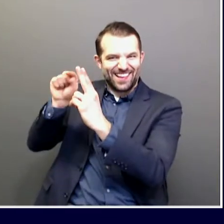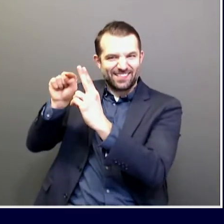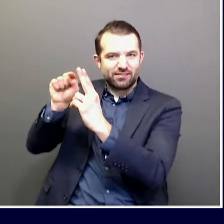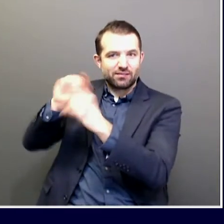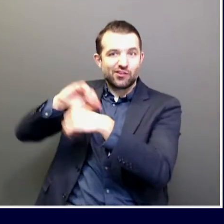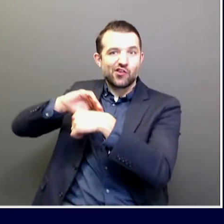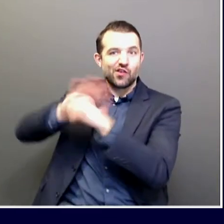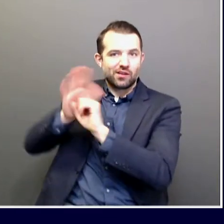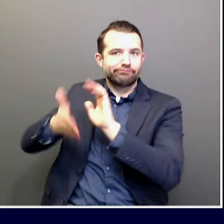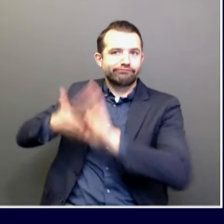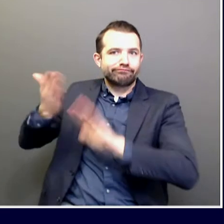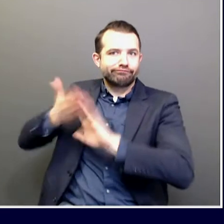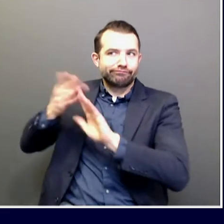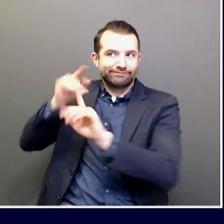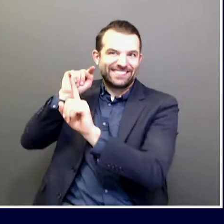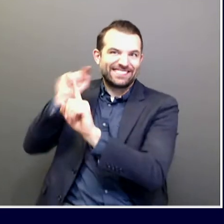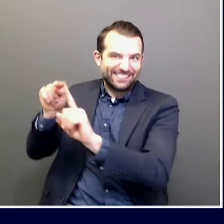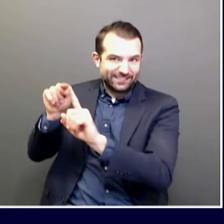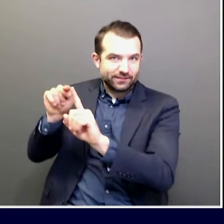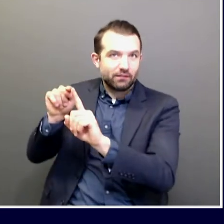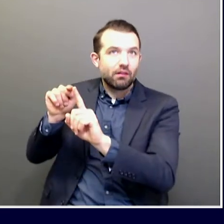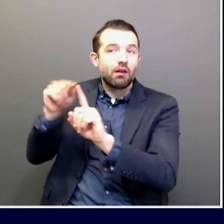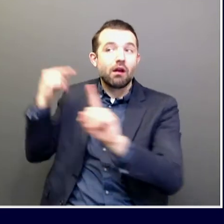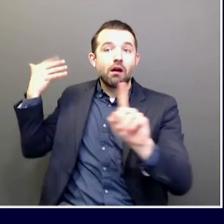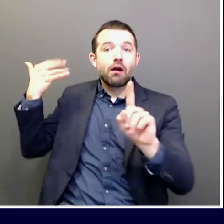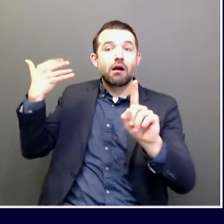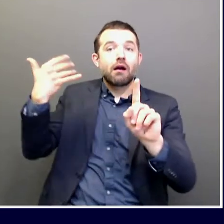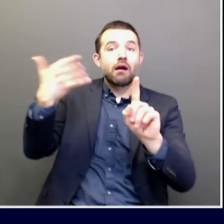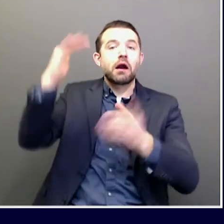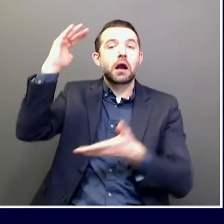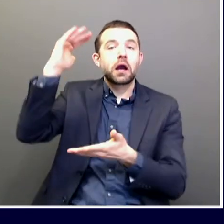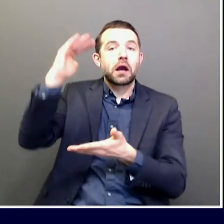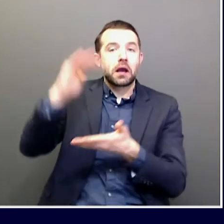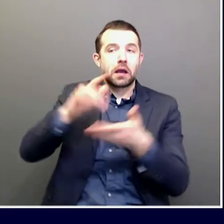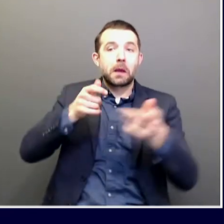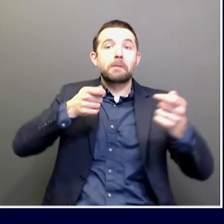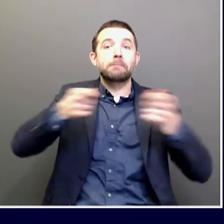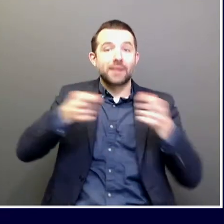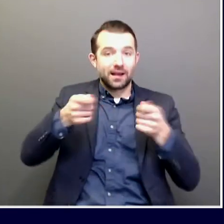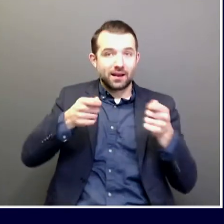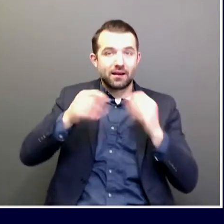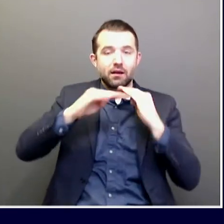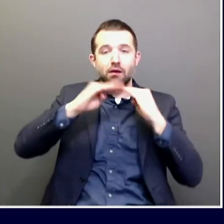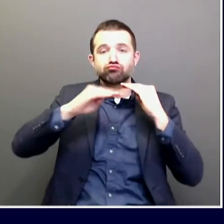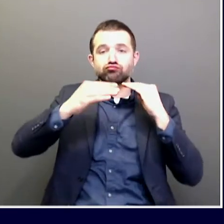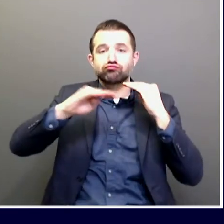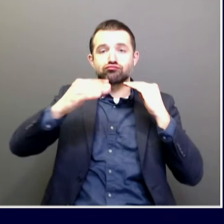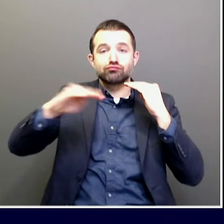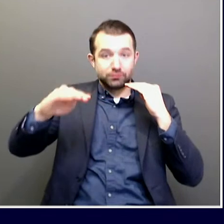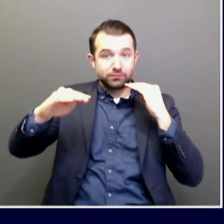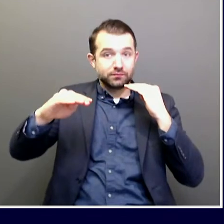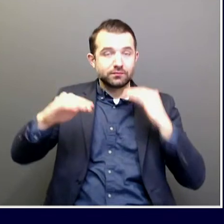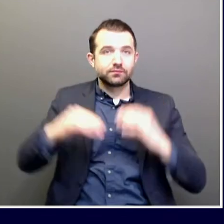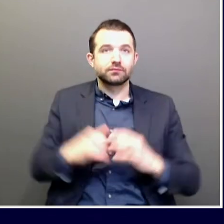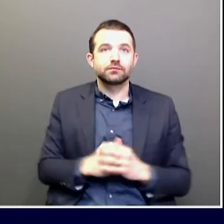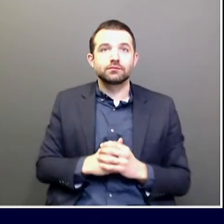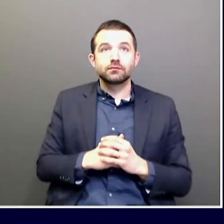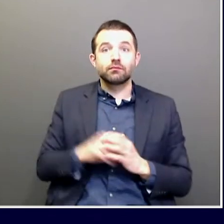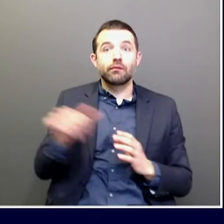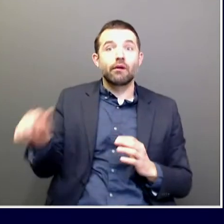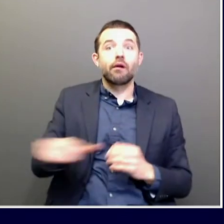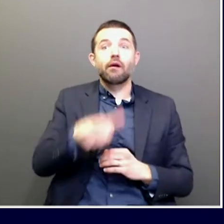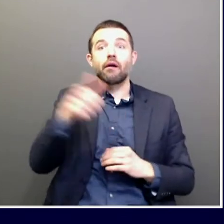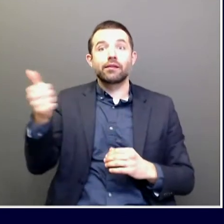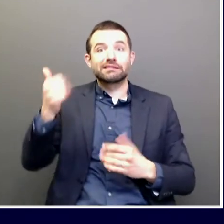it's not something where, at least so far as I'm aware, there's a switch on the wall that somebody somewhere is going to flip